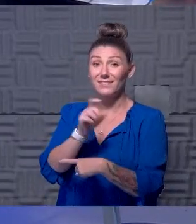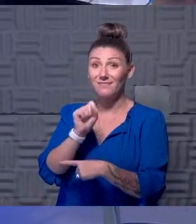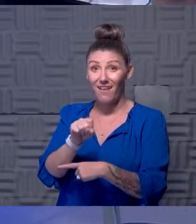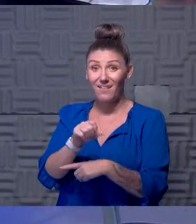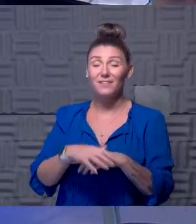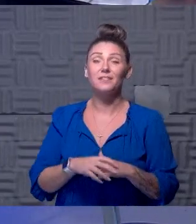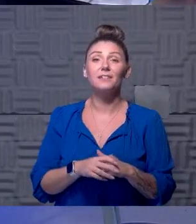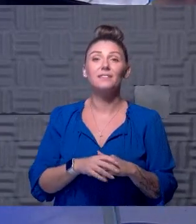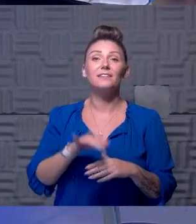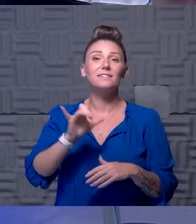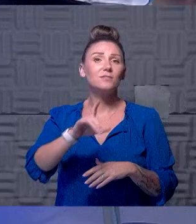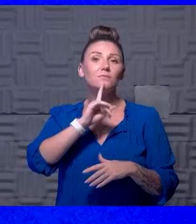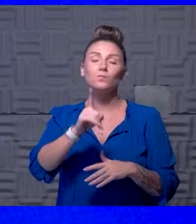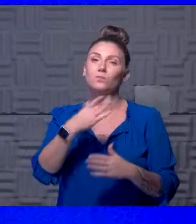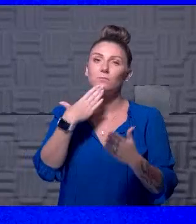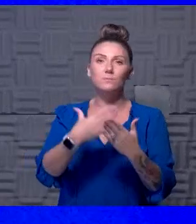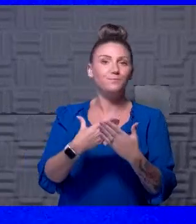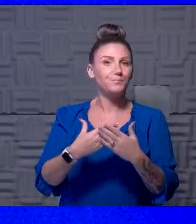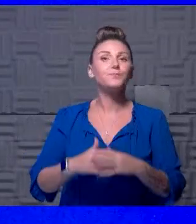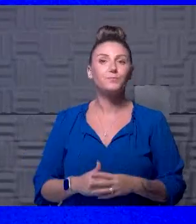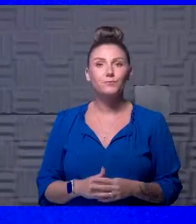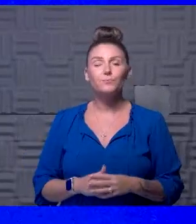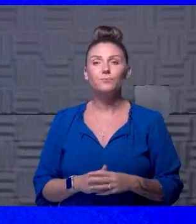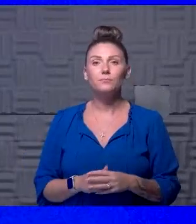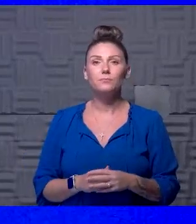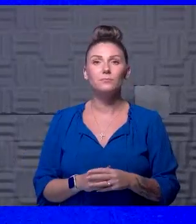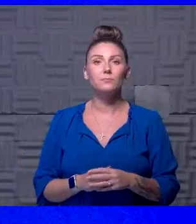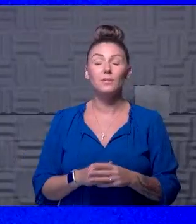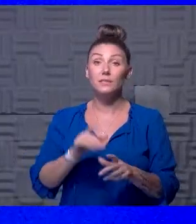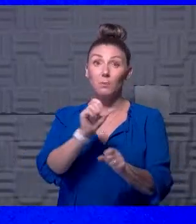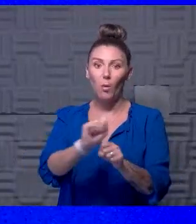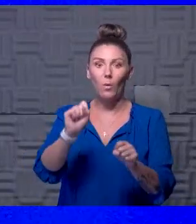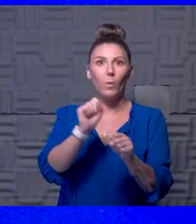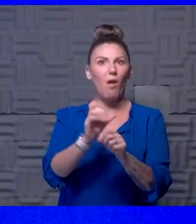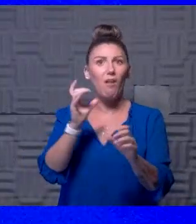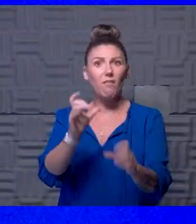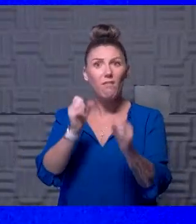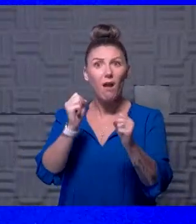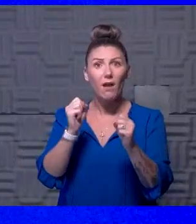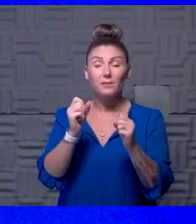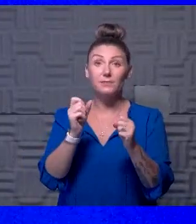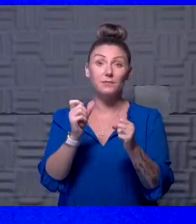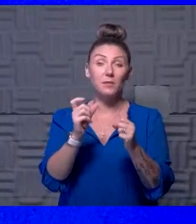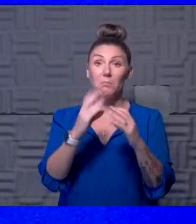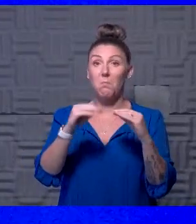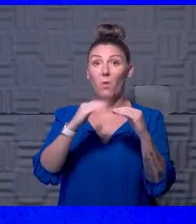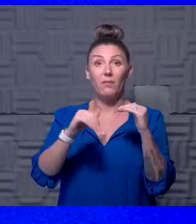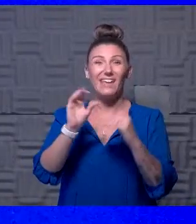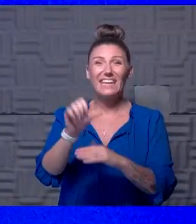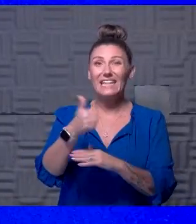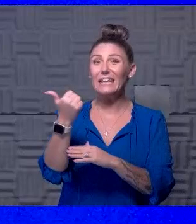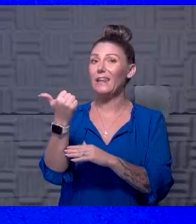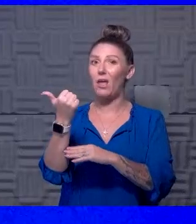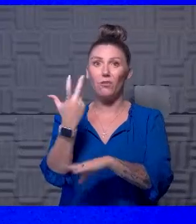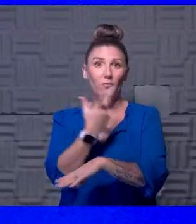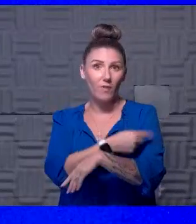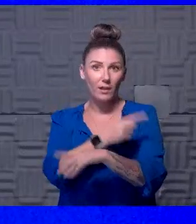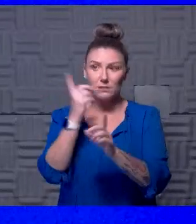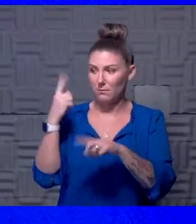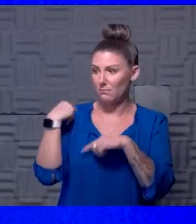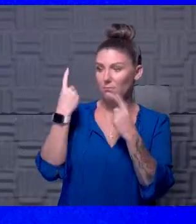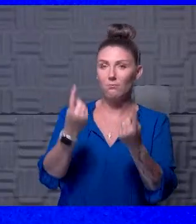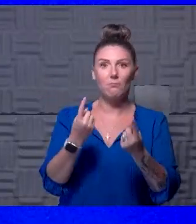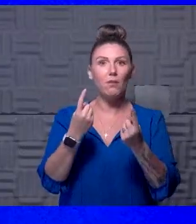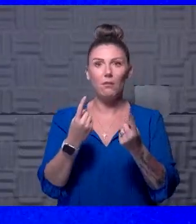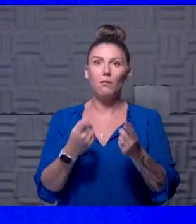You know, this is very good. This has been going at warp speed, so a lot quicker than any other vaccine has